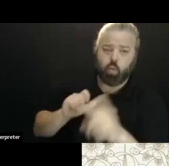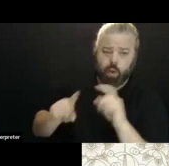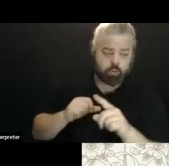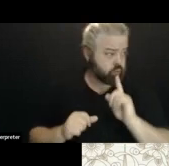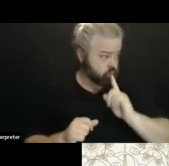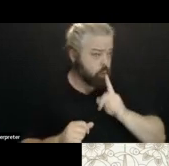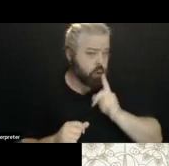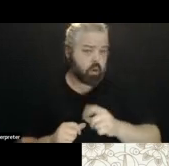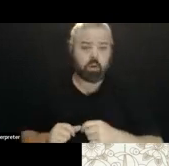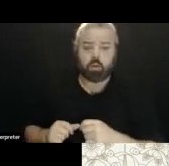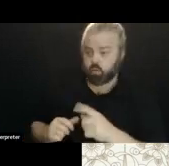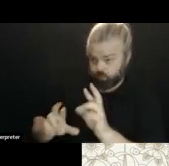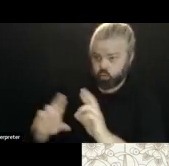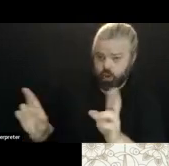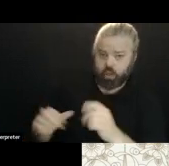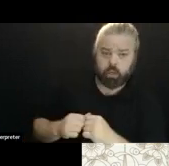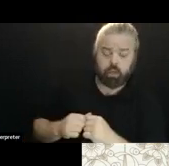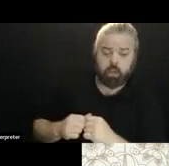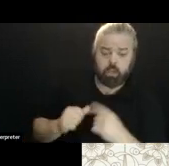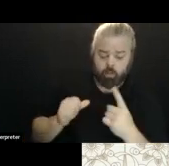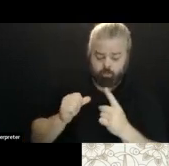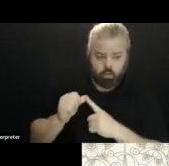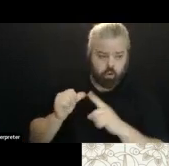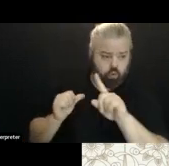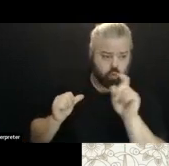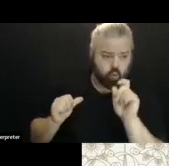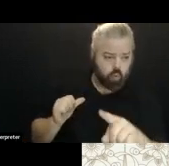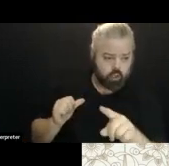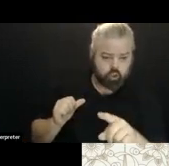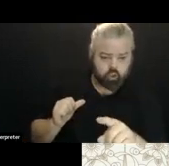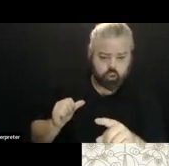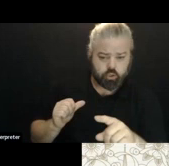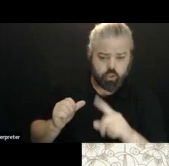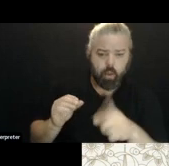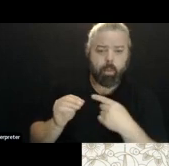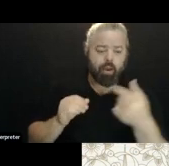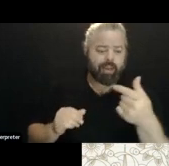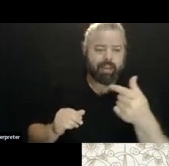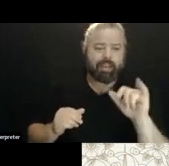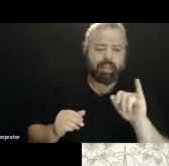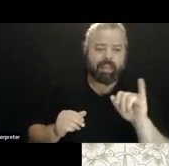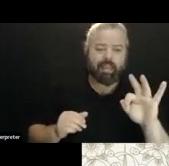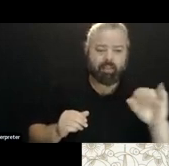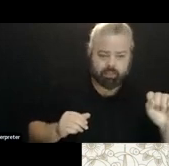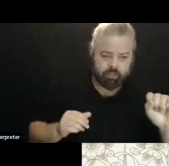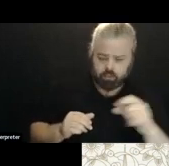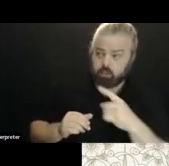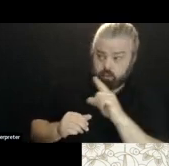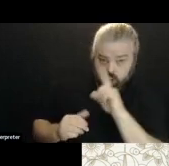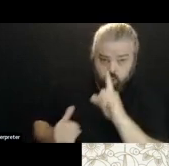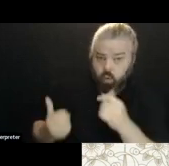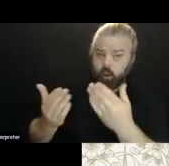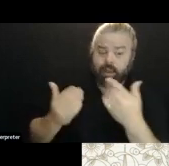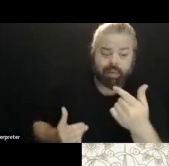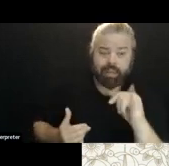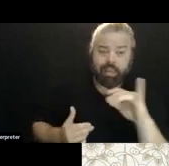if we're ready, the first question is related to GIFs. It says, do you recommend using GIFs to